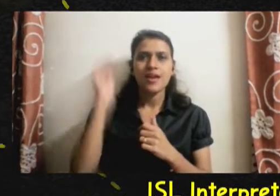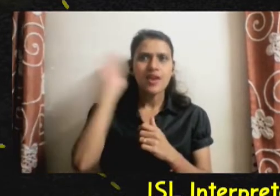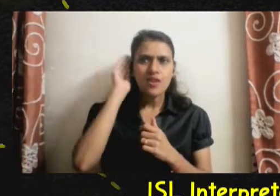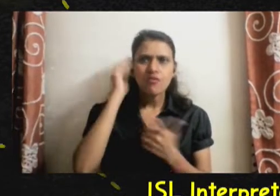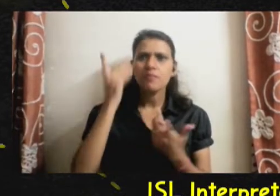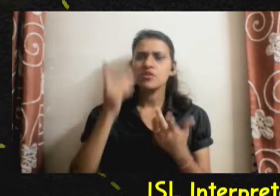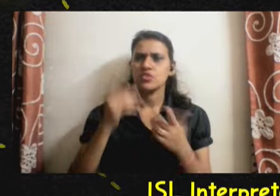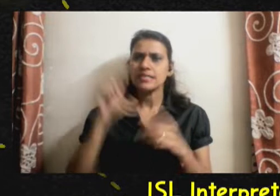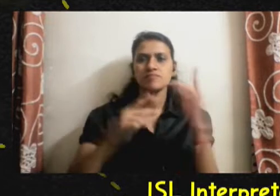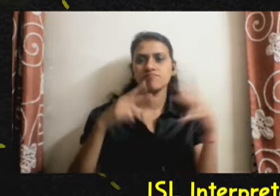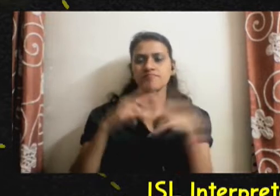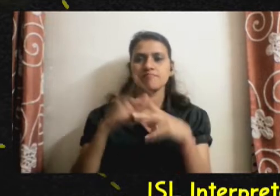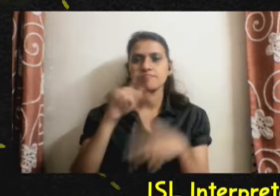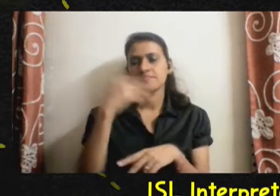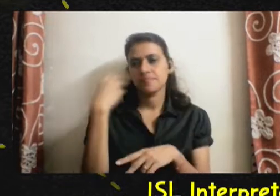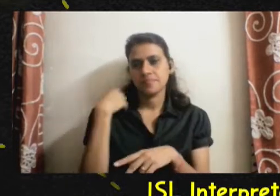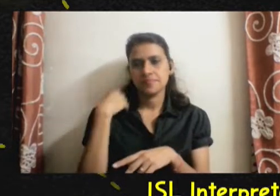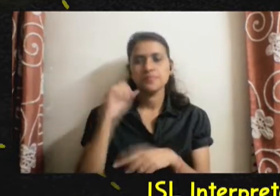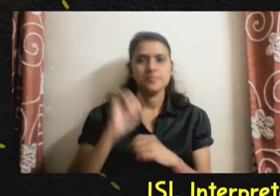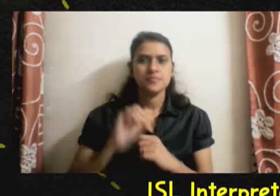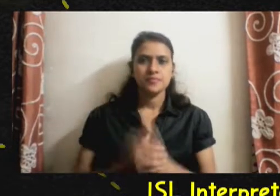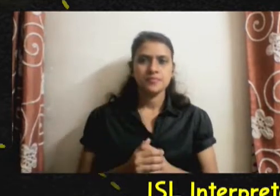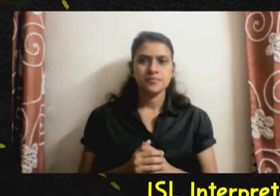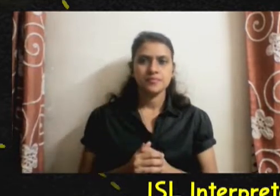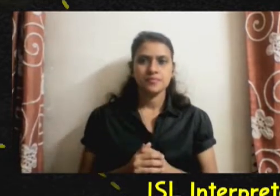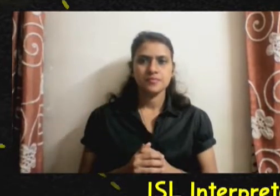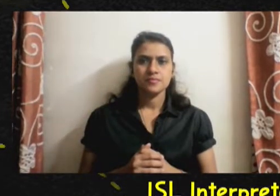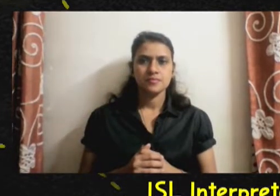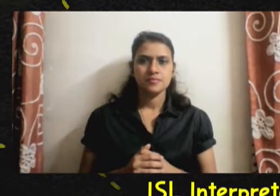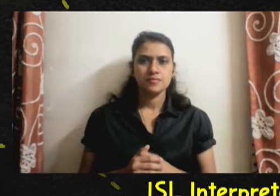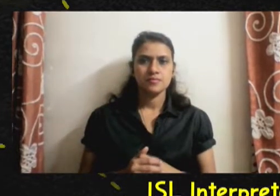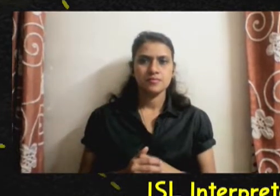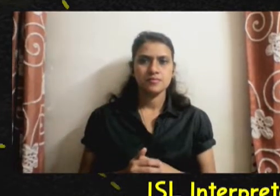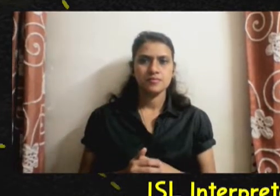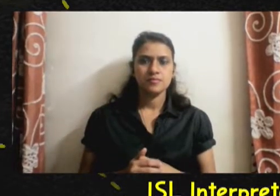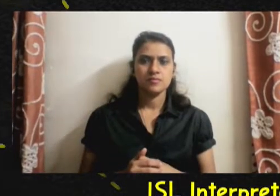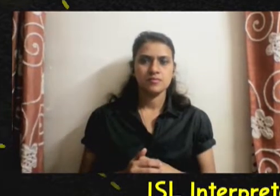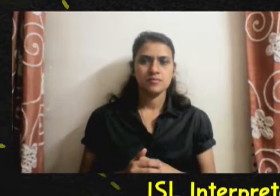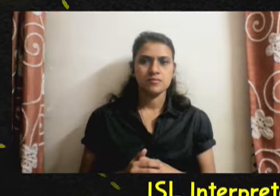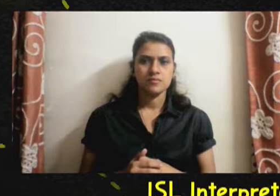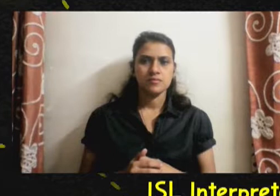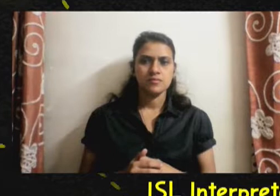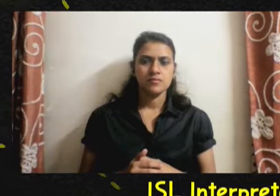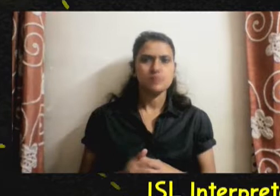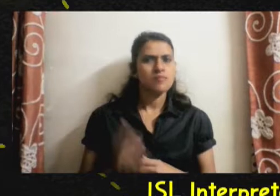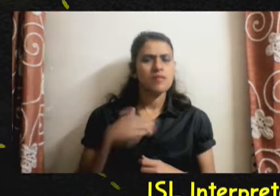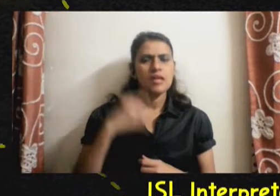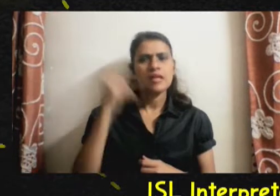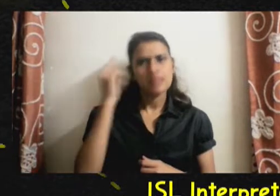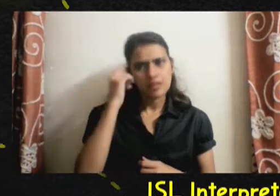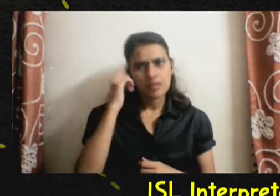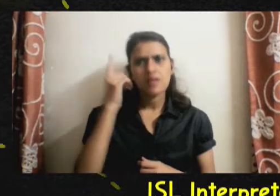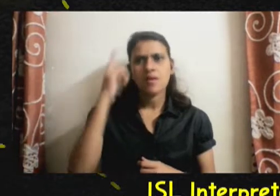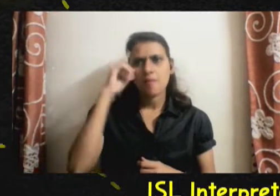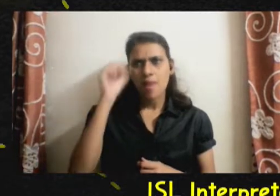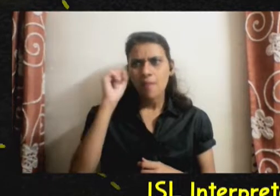abortion, sex. But just as we were waiting, I was just thinking about precisely this as to how I don't have a memory